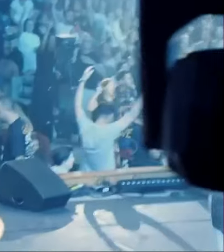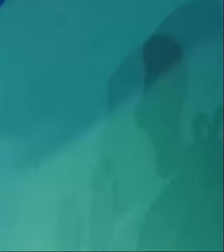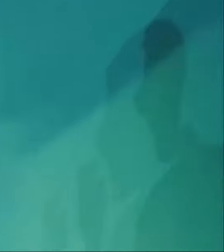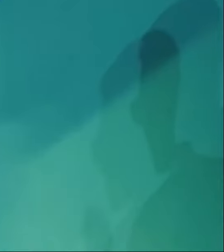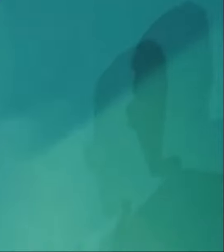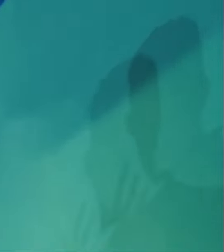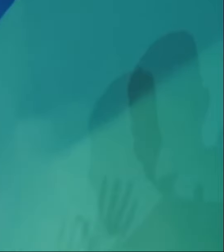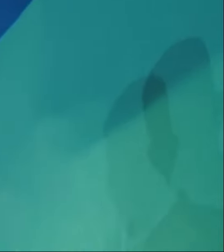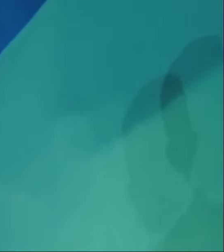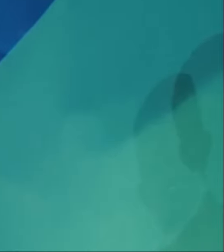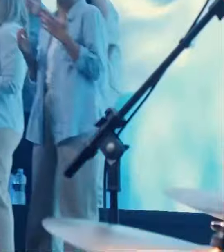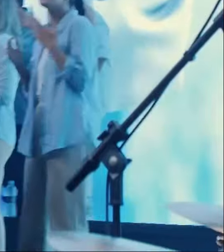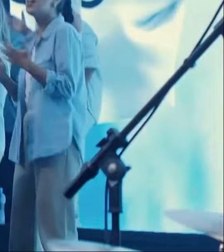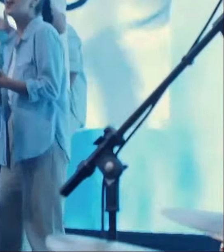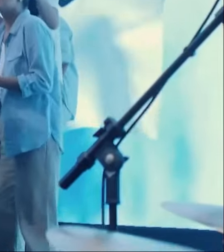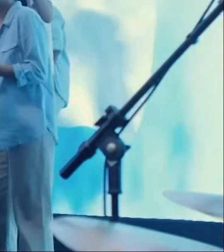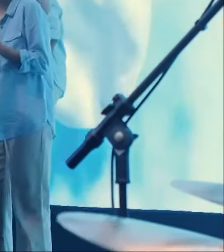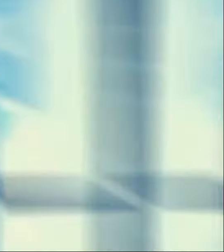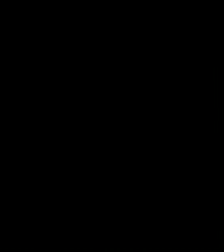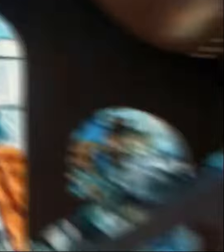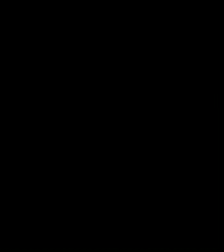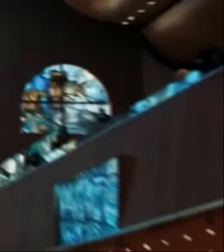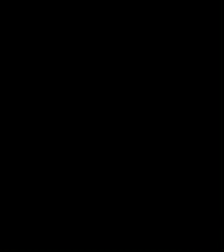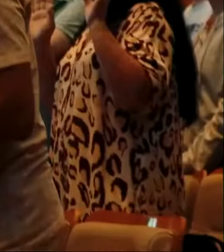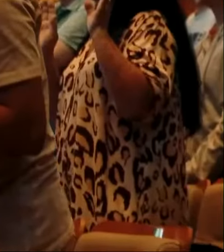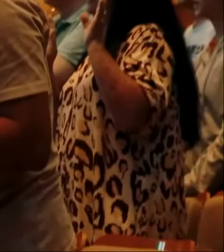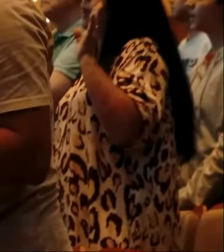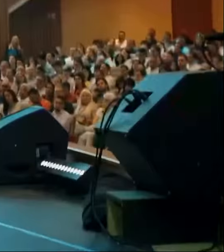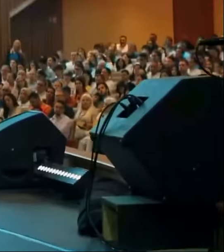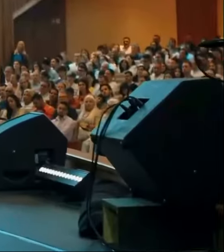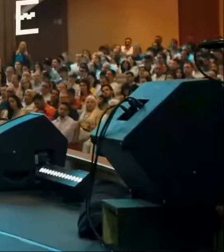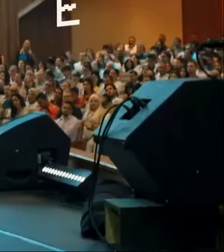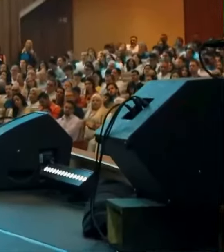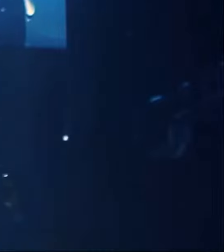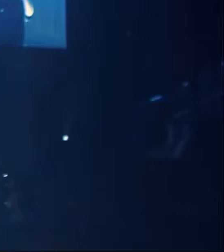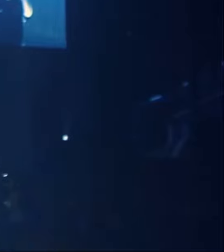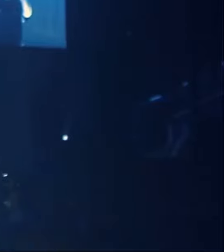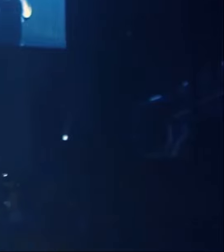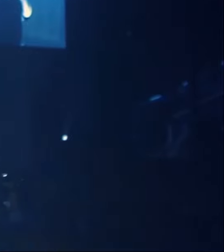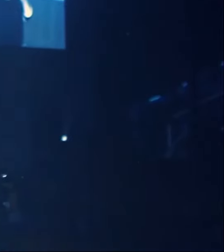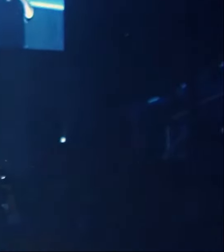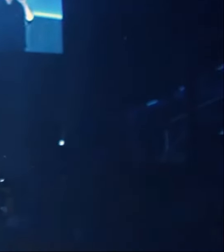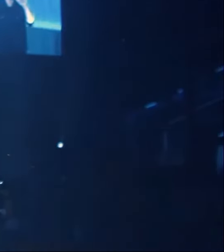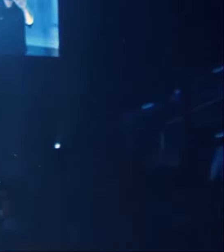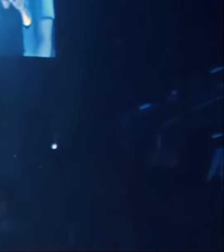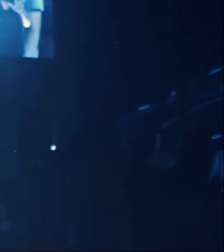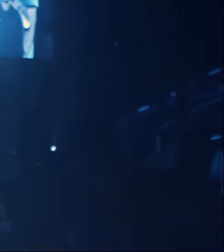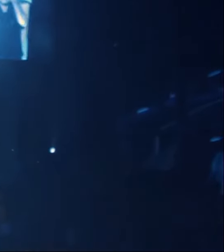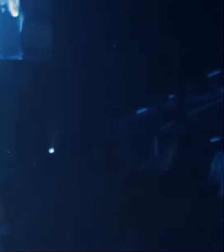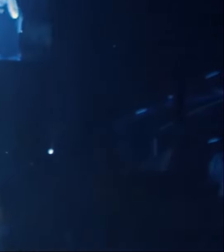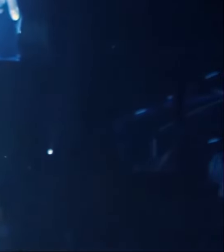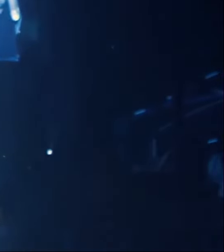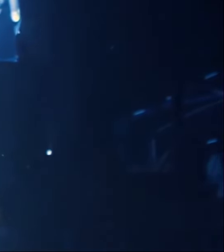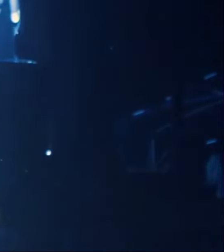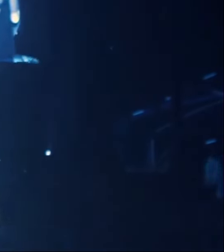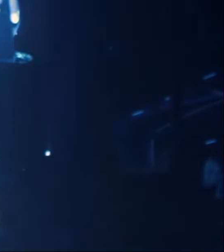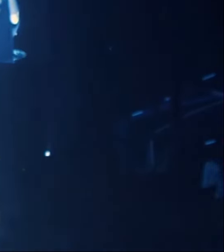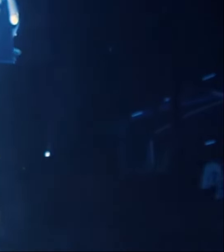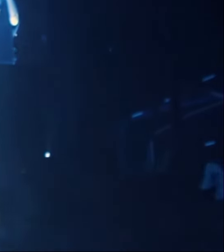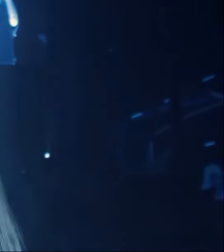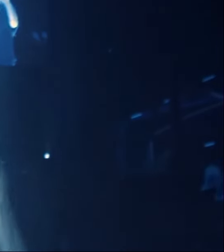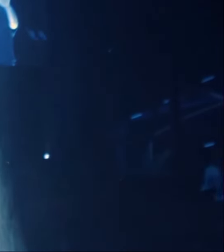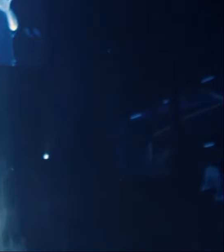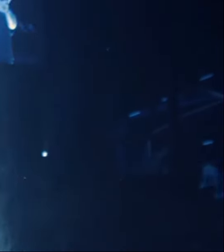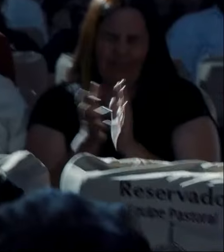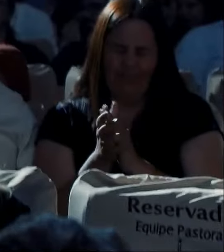change your mind and put out a fuse. Confused you are, yeah, like usual. Don't know who's the fault, look in the mirror like who to call.